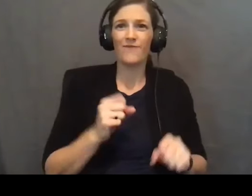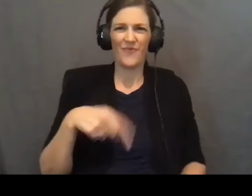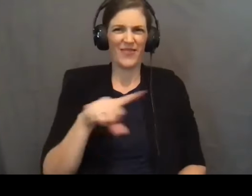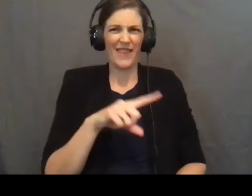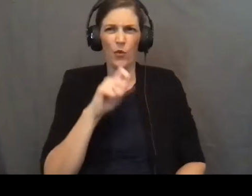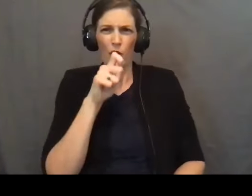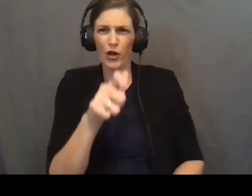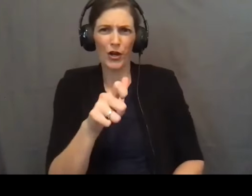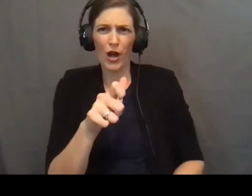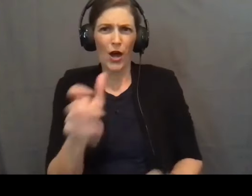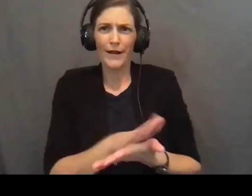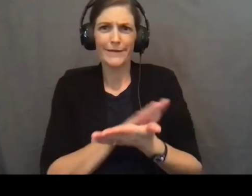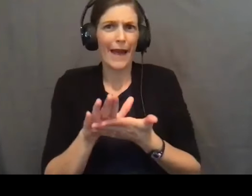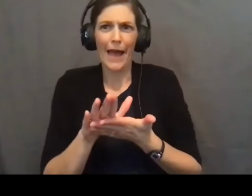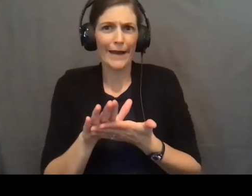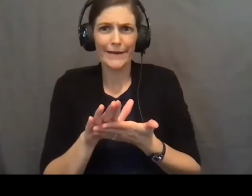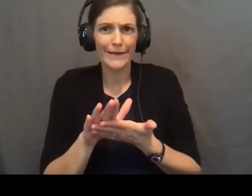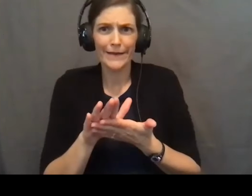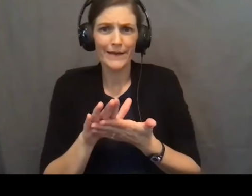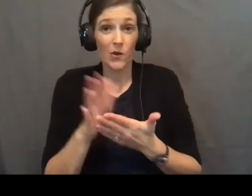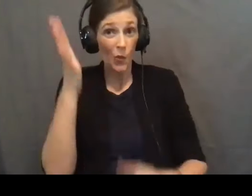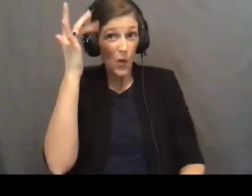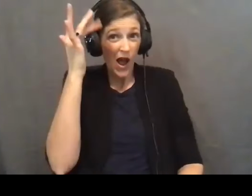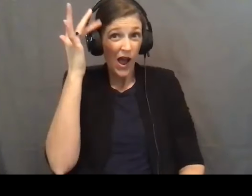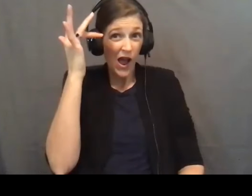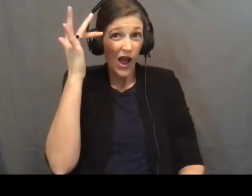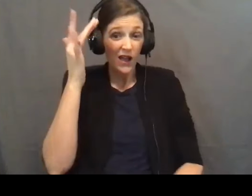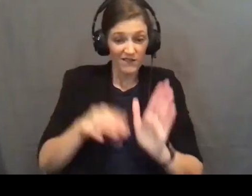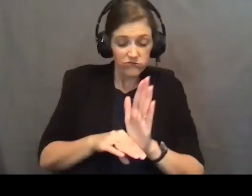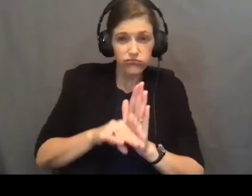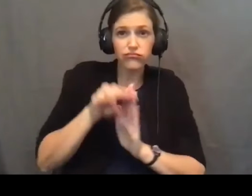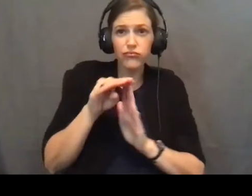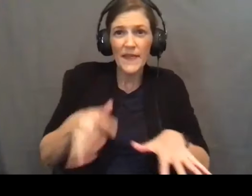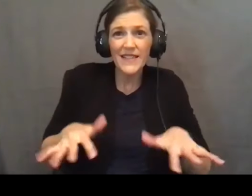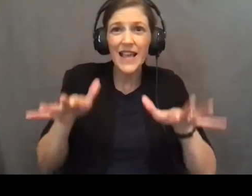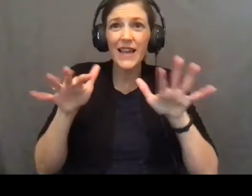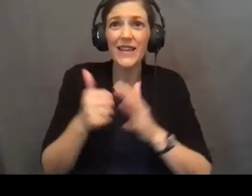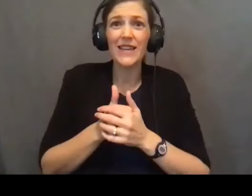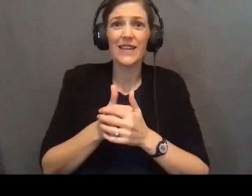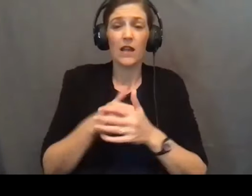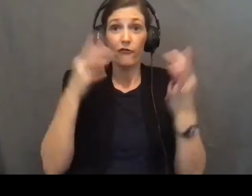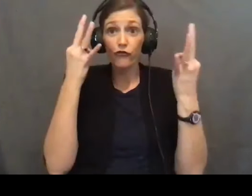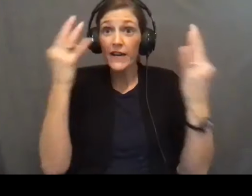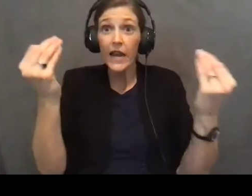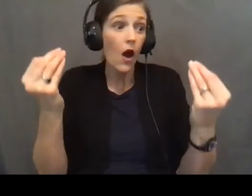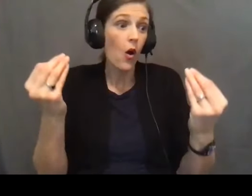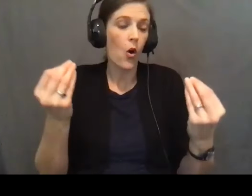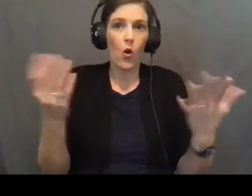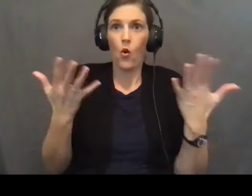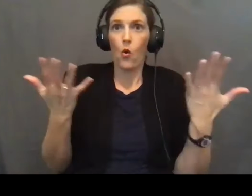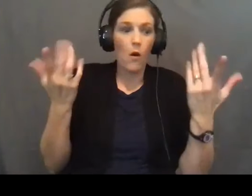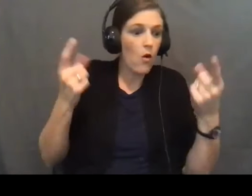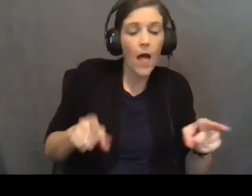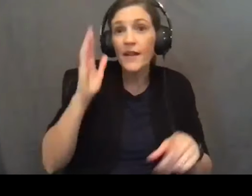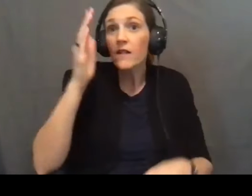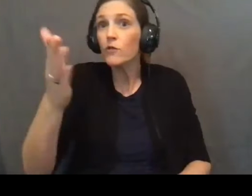not gracious at all. Why? Because they were filled with anxiety. They were freaking out about what's going to happen in